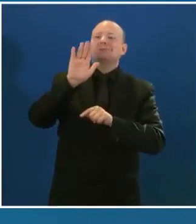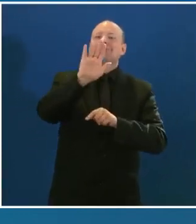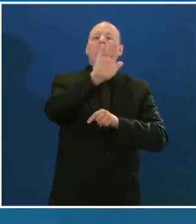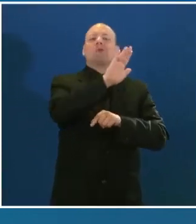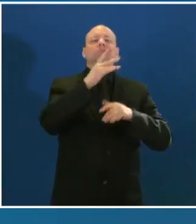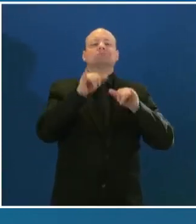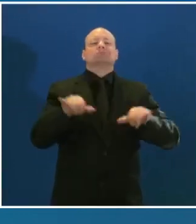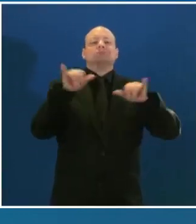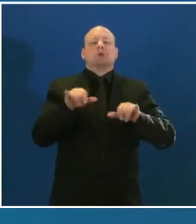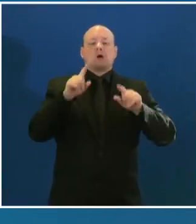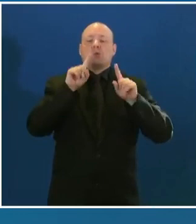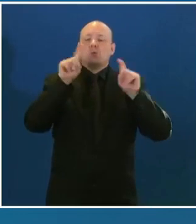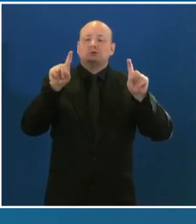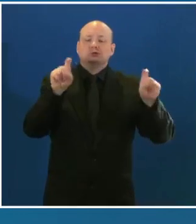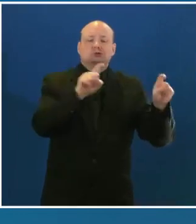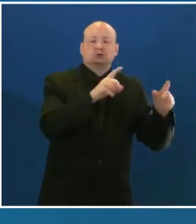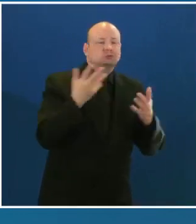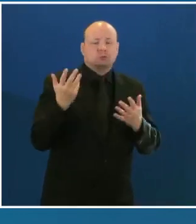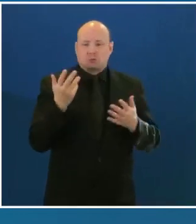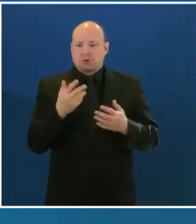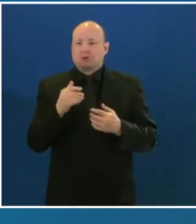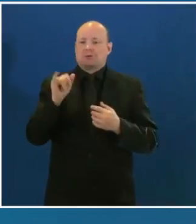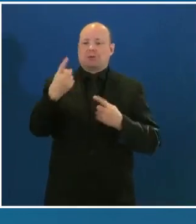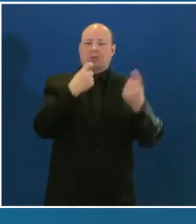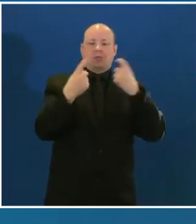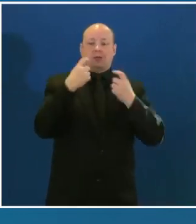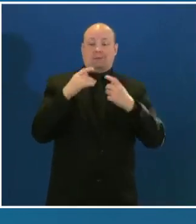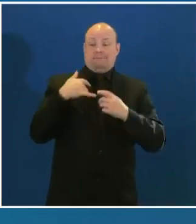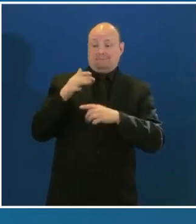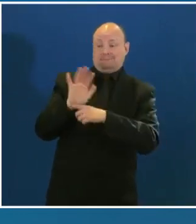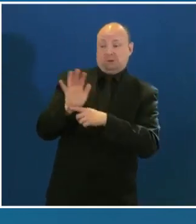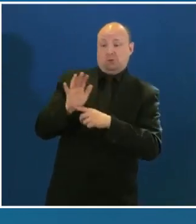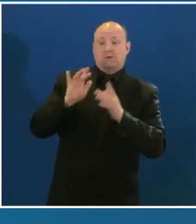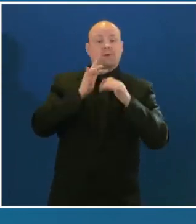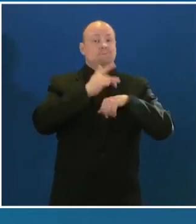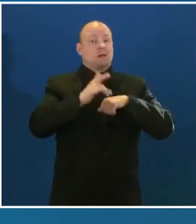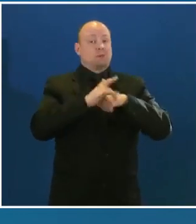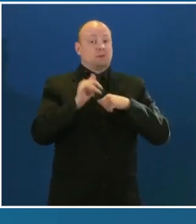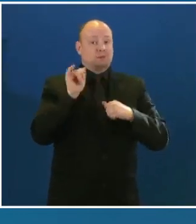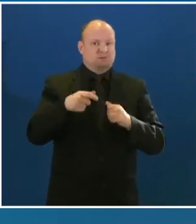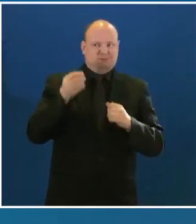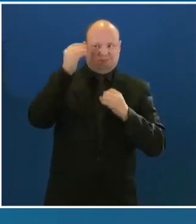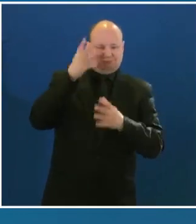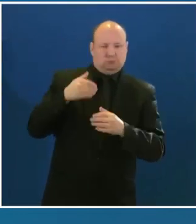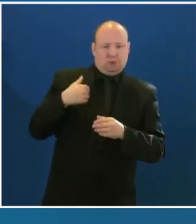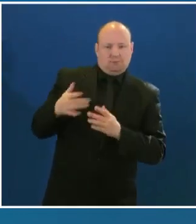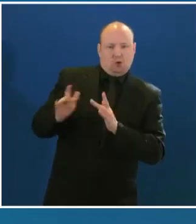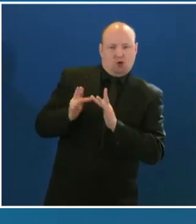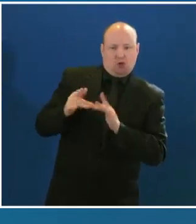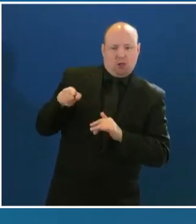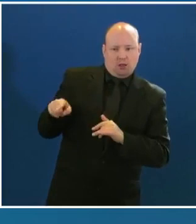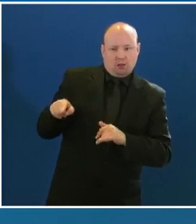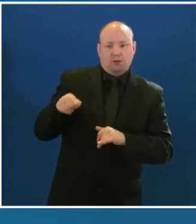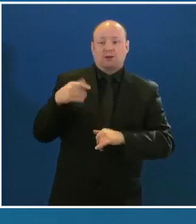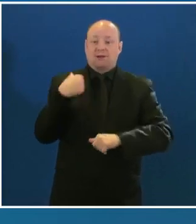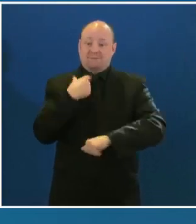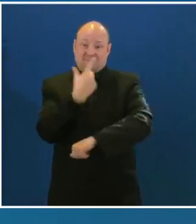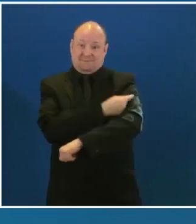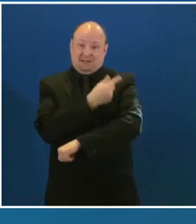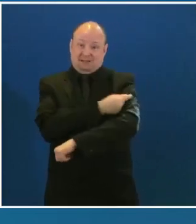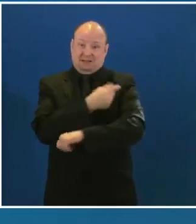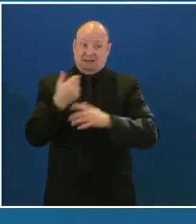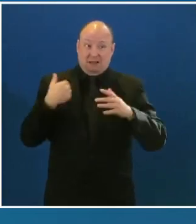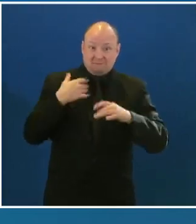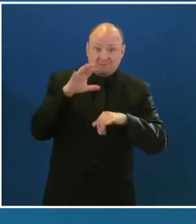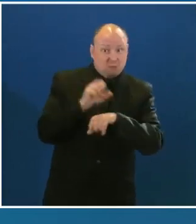first video is now available and explains why there are no more vaccine appointments available and how the vaccine is monitored